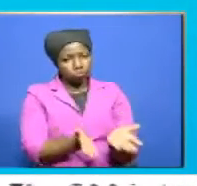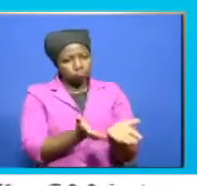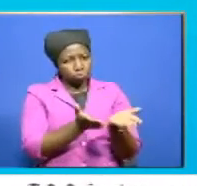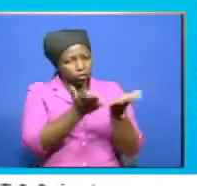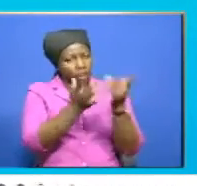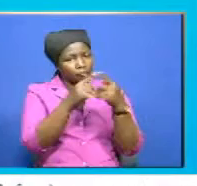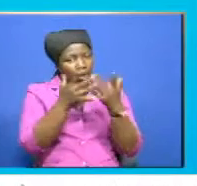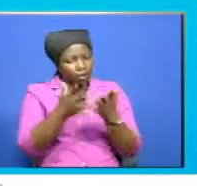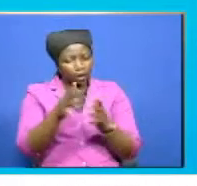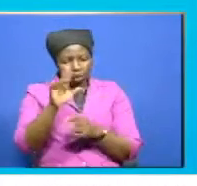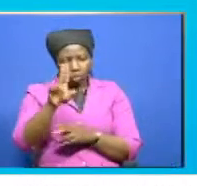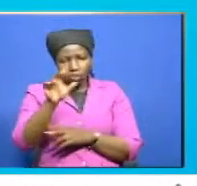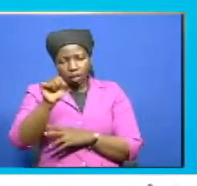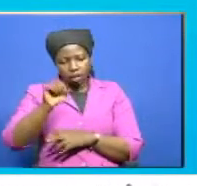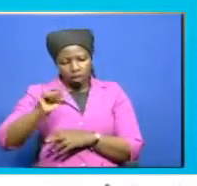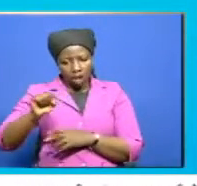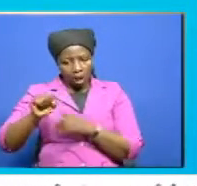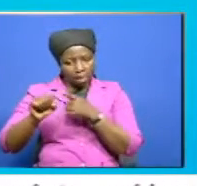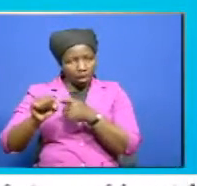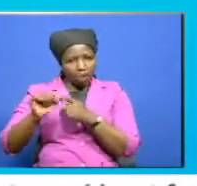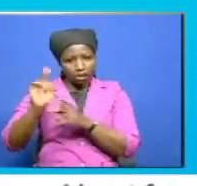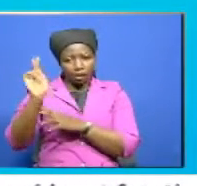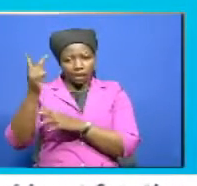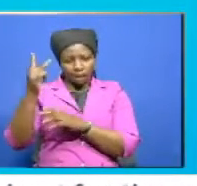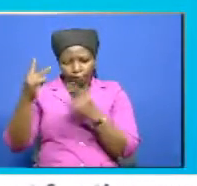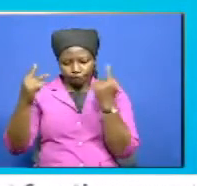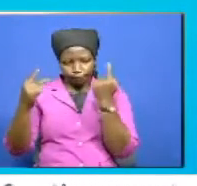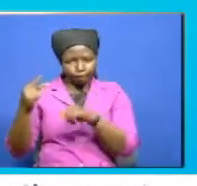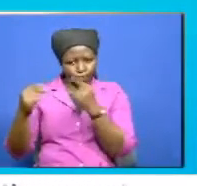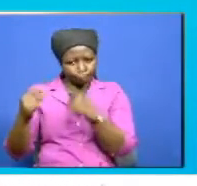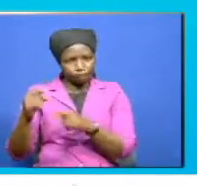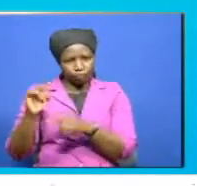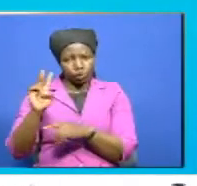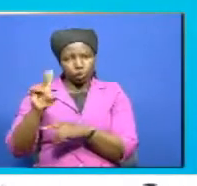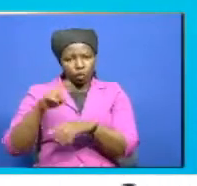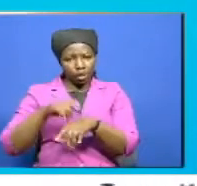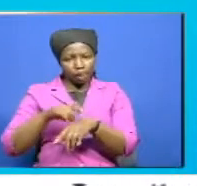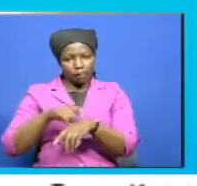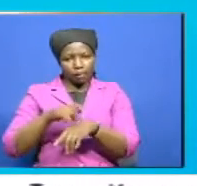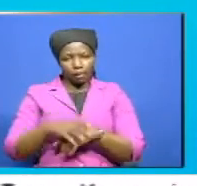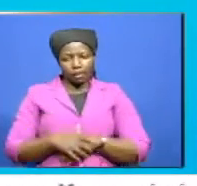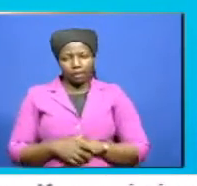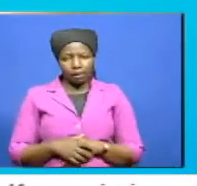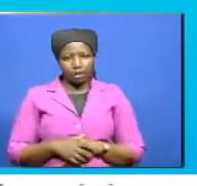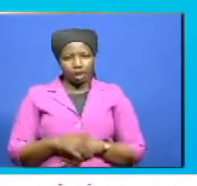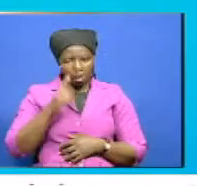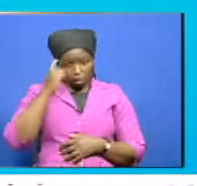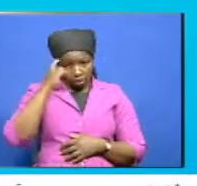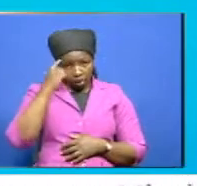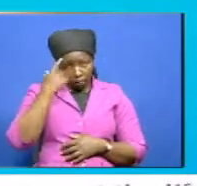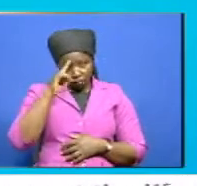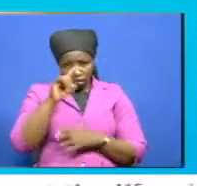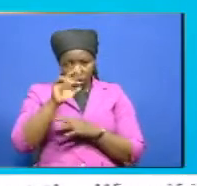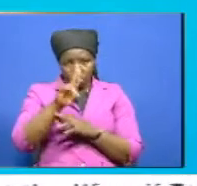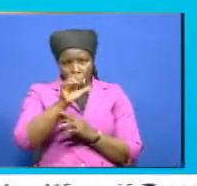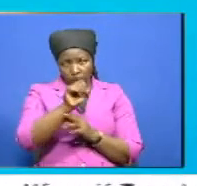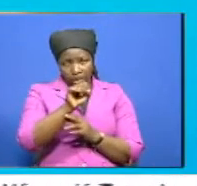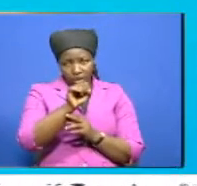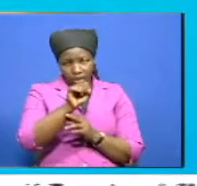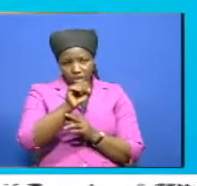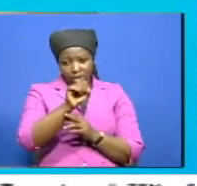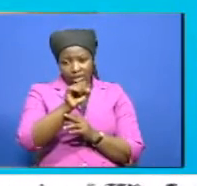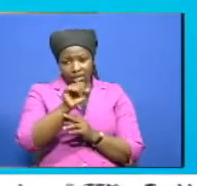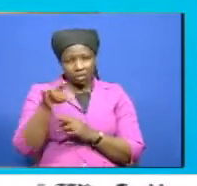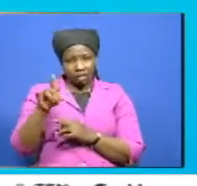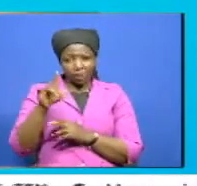was a U.S. side that Kenya beat twice. Yeah, I think for the U.S. and Adam McFriday, he's never